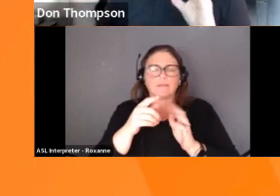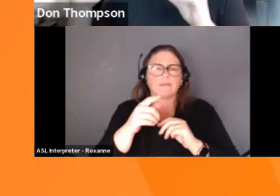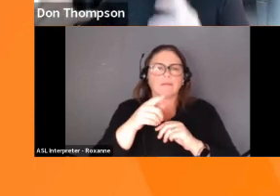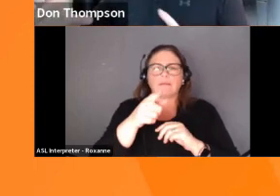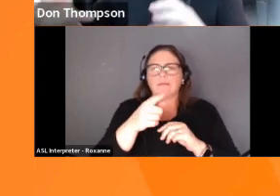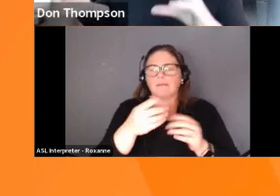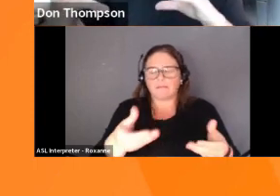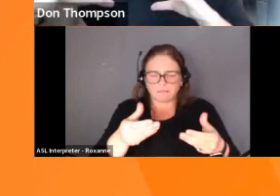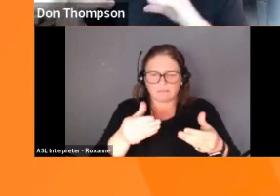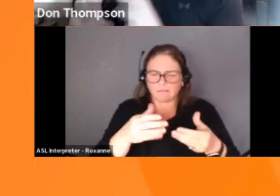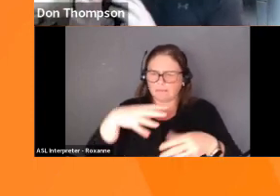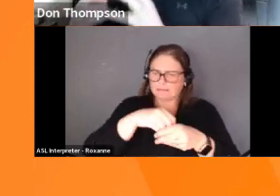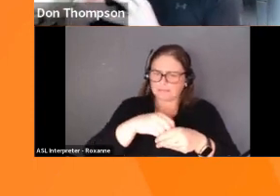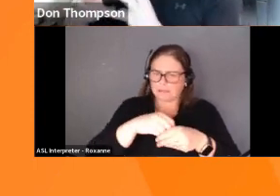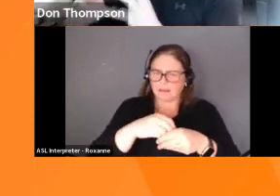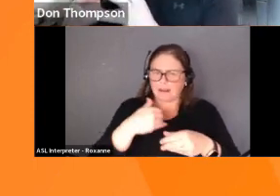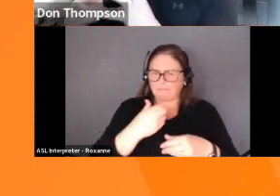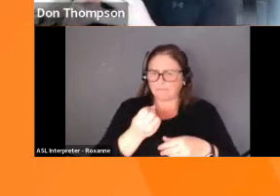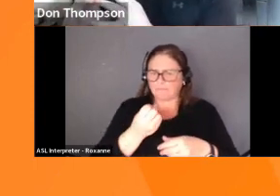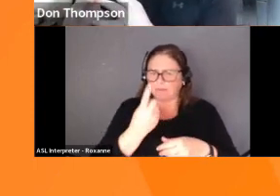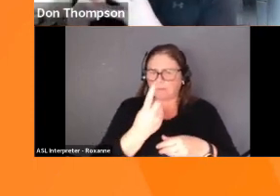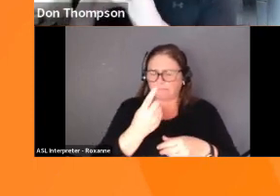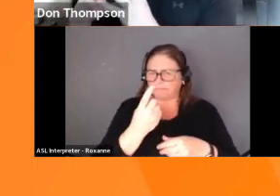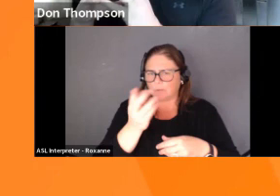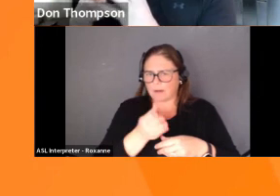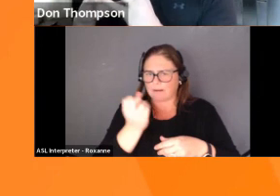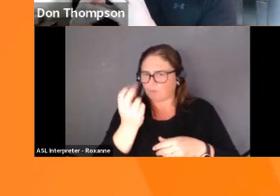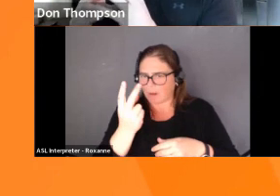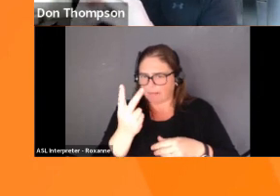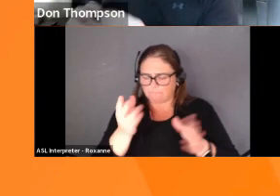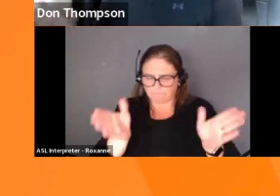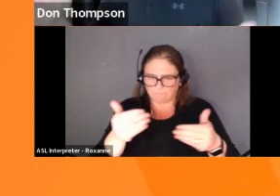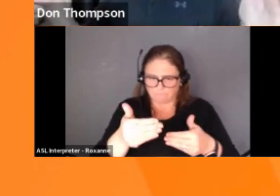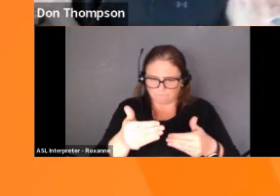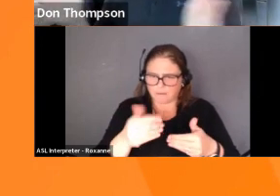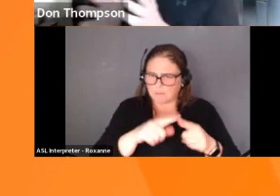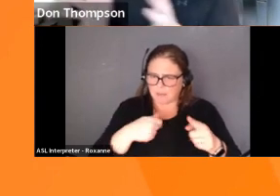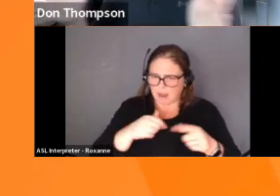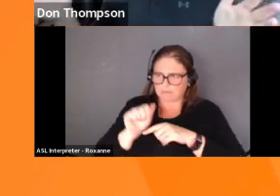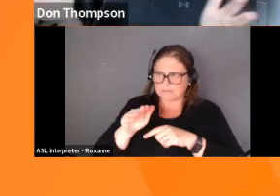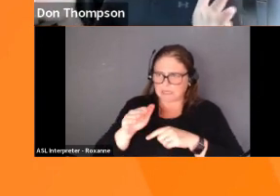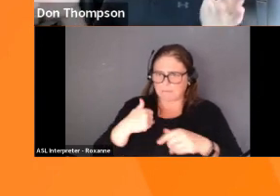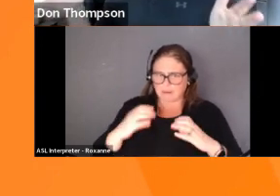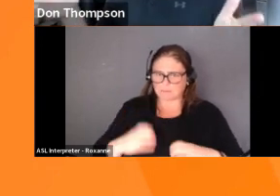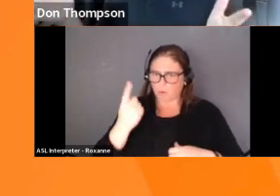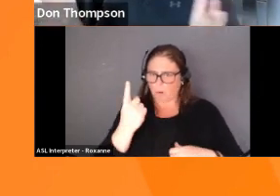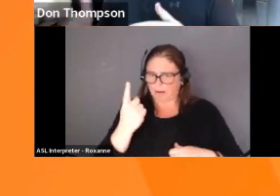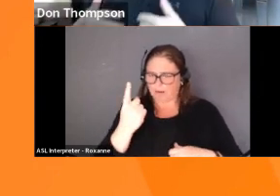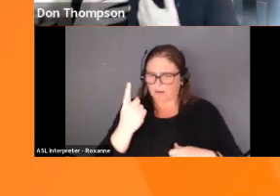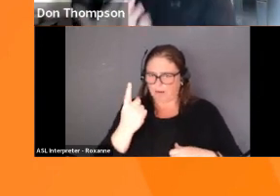12. We need to know what we ship to customers at the end of the day is a pack of 1. And so we have to make sure we're getting it down to the